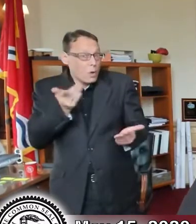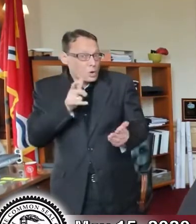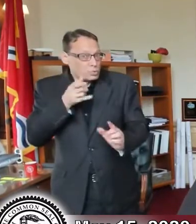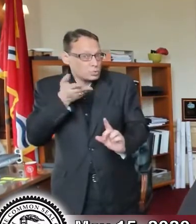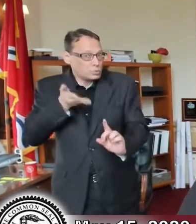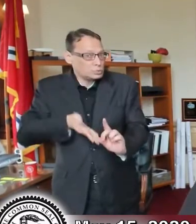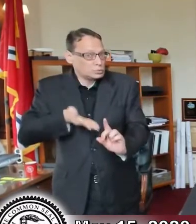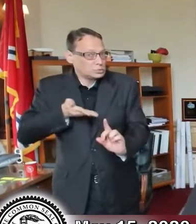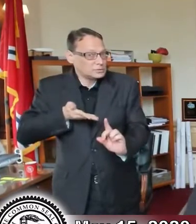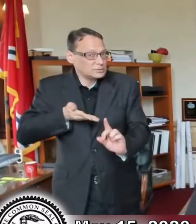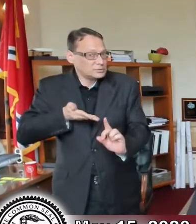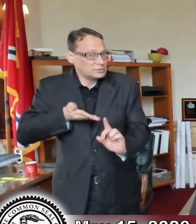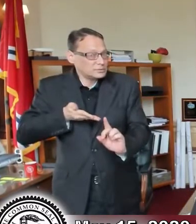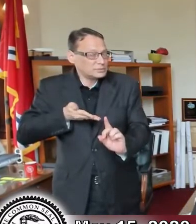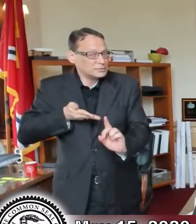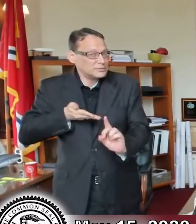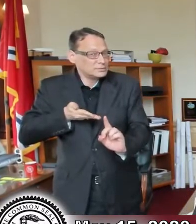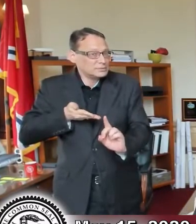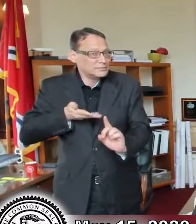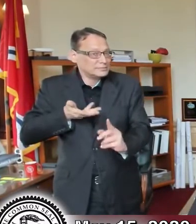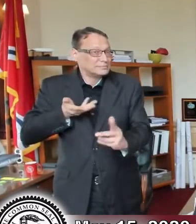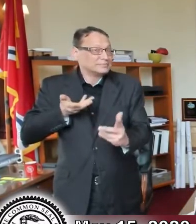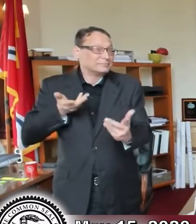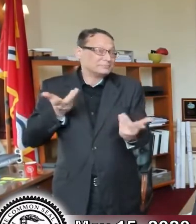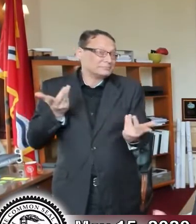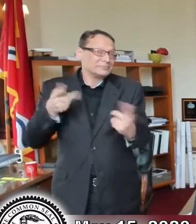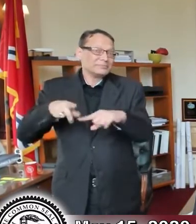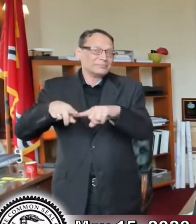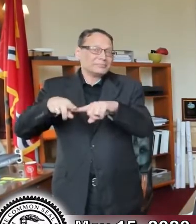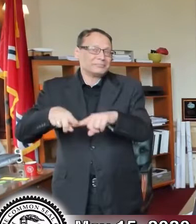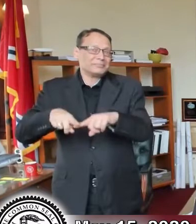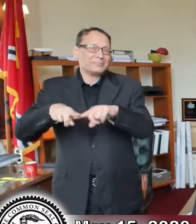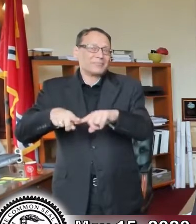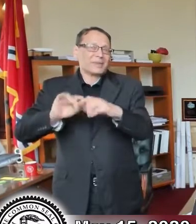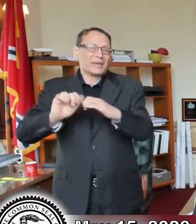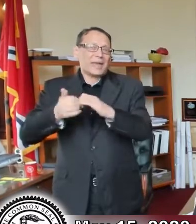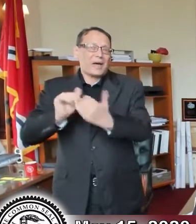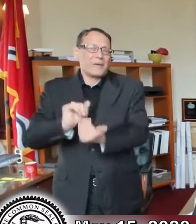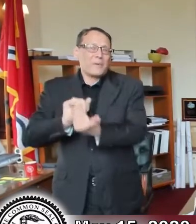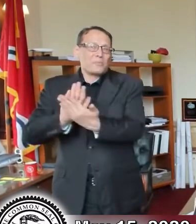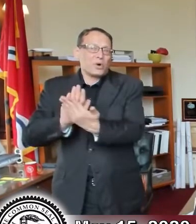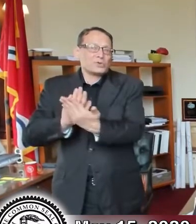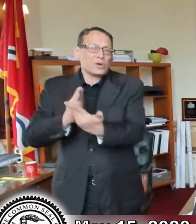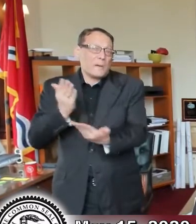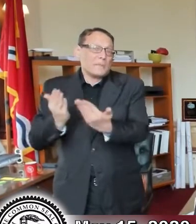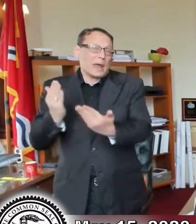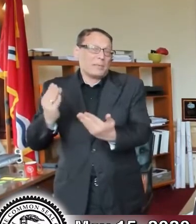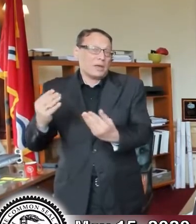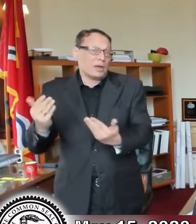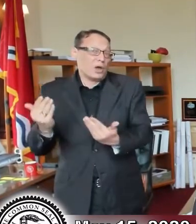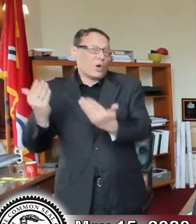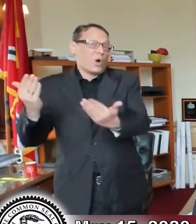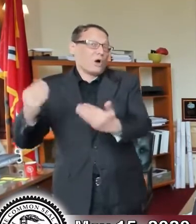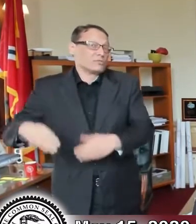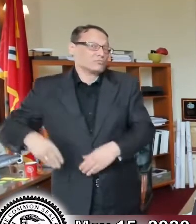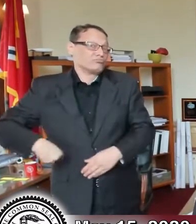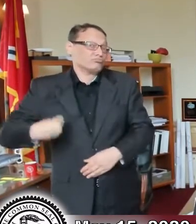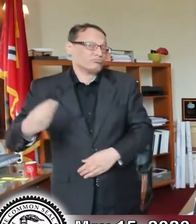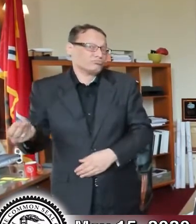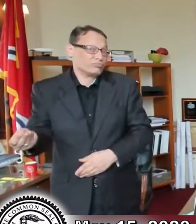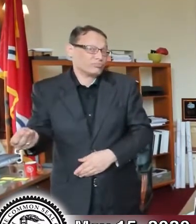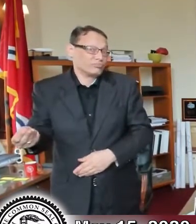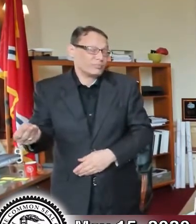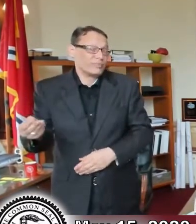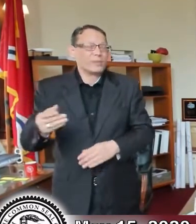them, I think it depends on how you approach the person. You might offer them a mask,